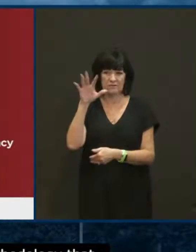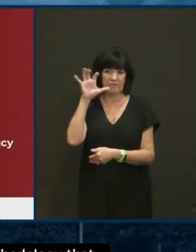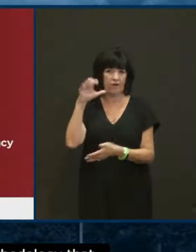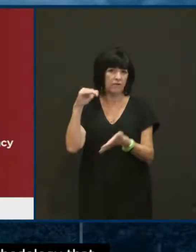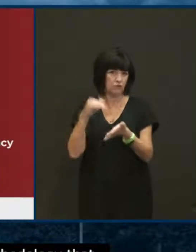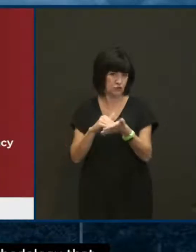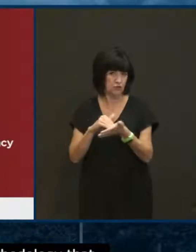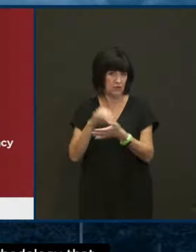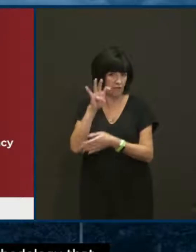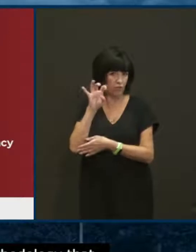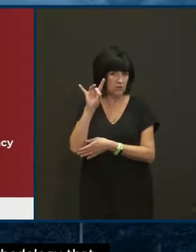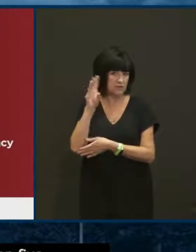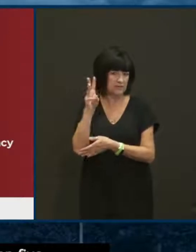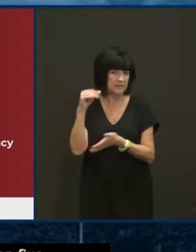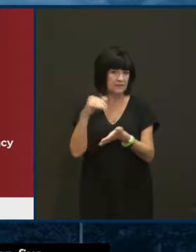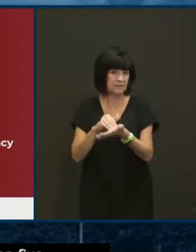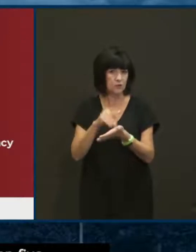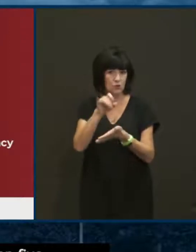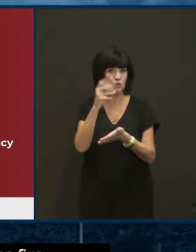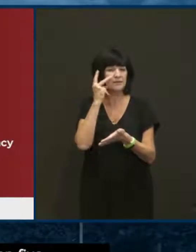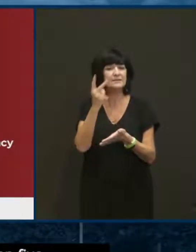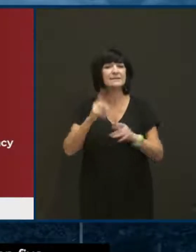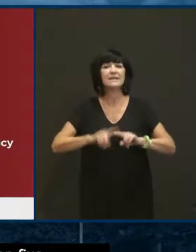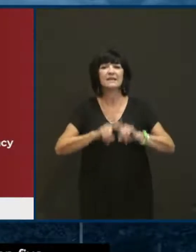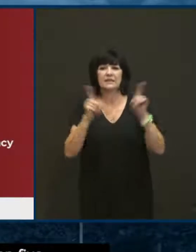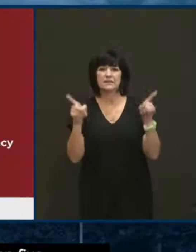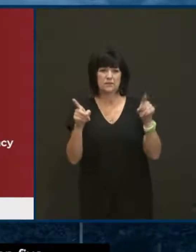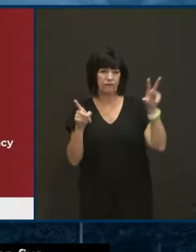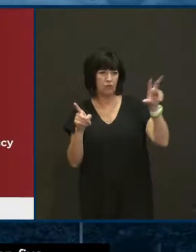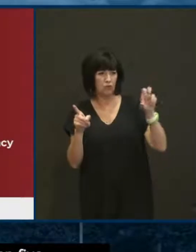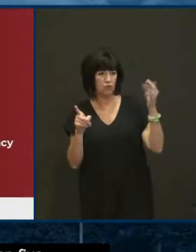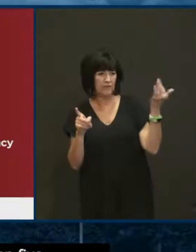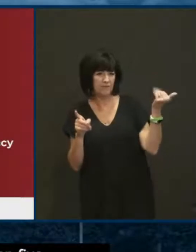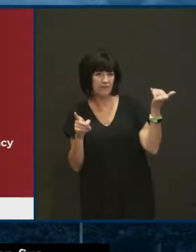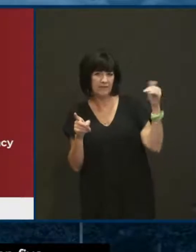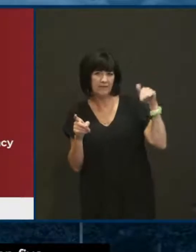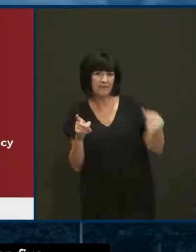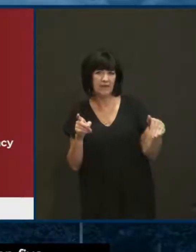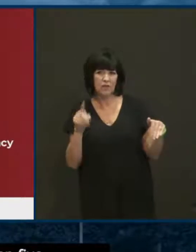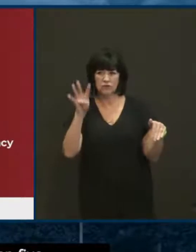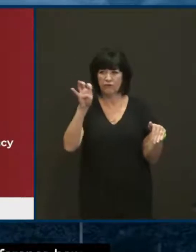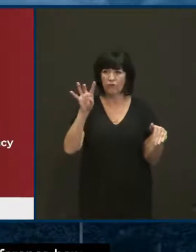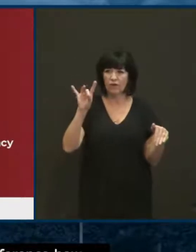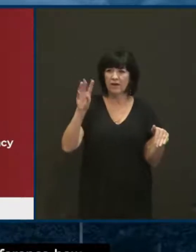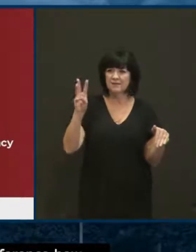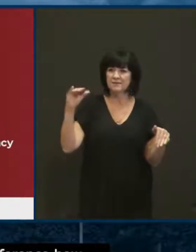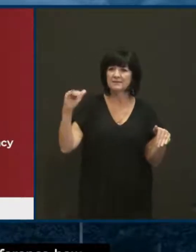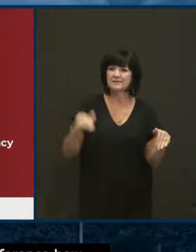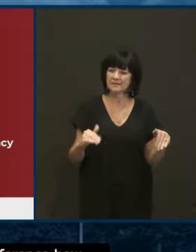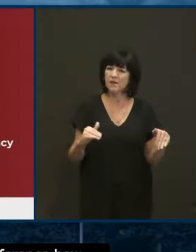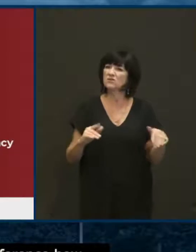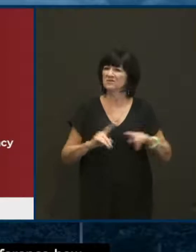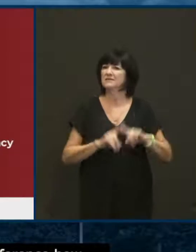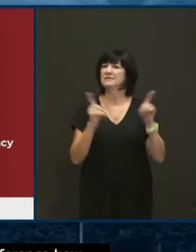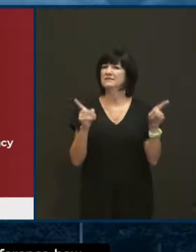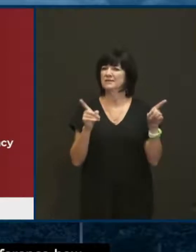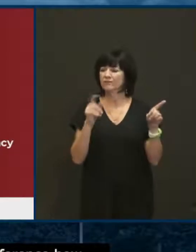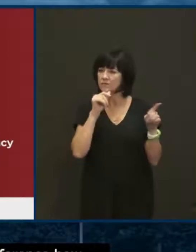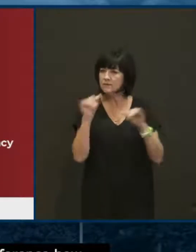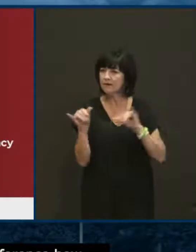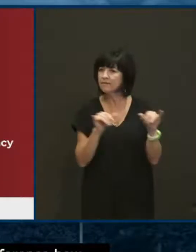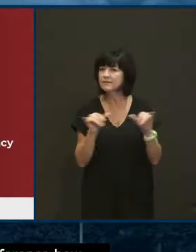486,000. And so you can see the difference in how those numbers would affect the measures. And then just showing us